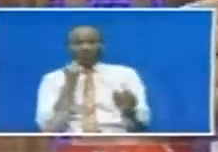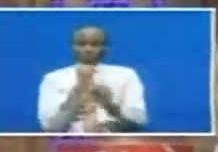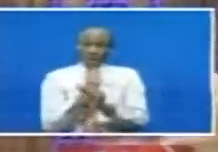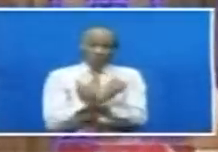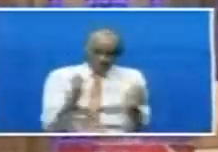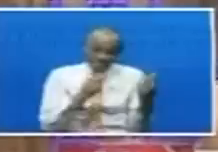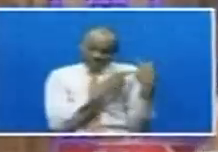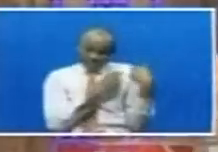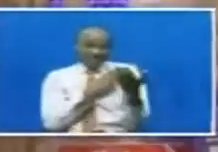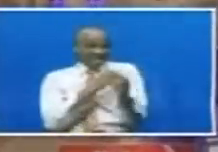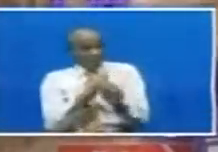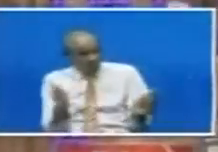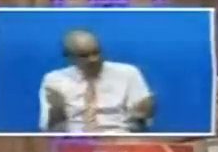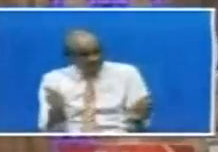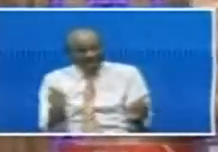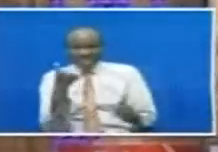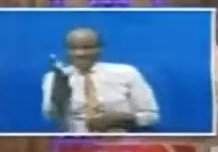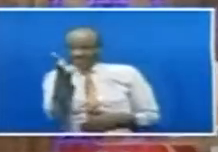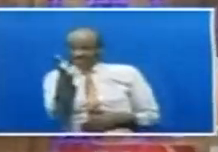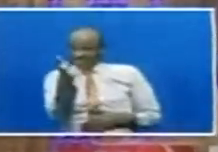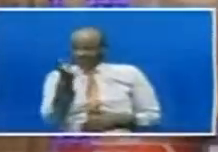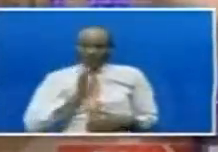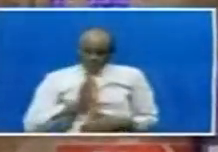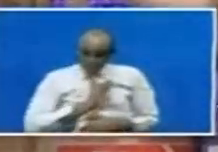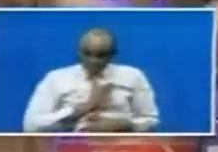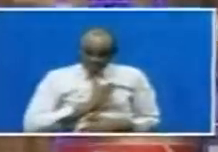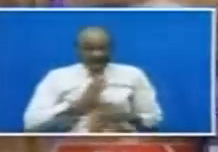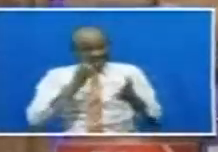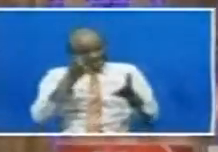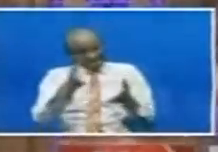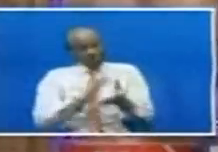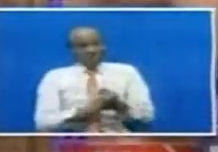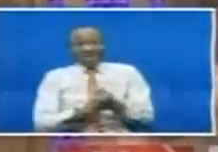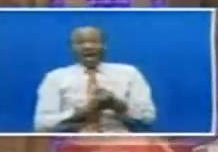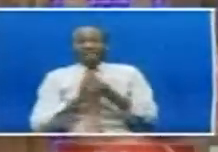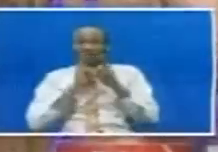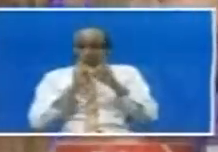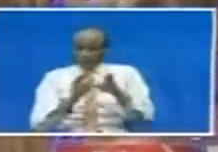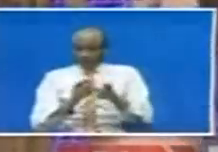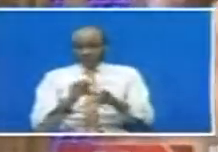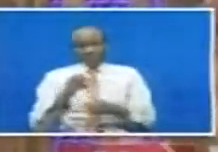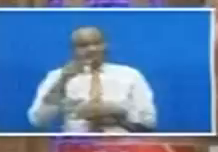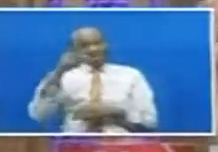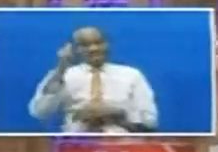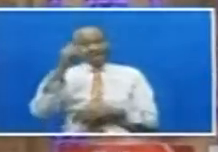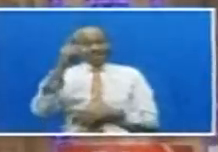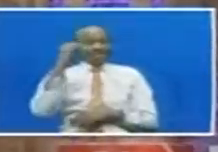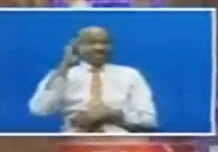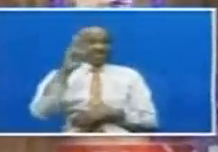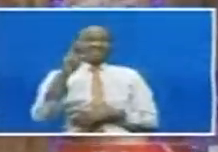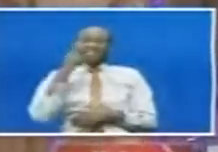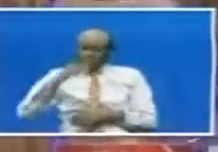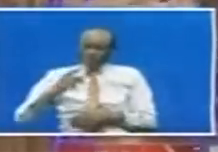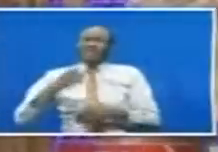the responsibilities that are assigned by that board. And that report of Abdikadir sets out guidelines which